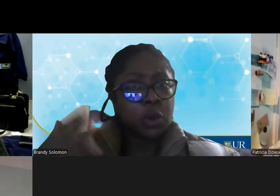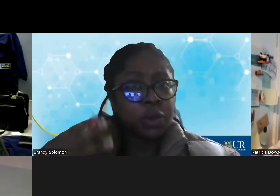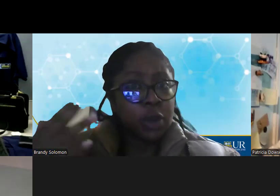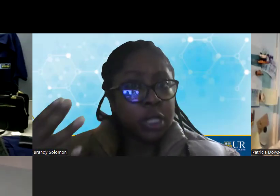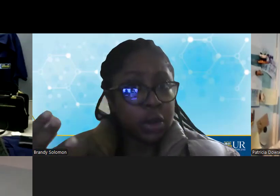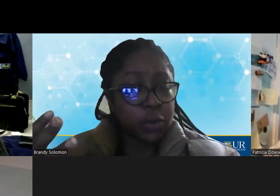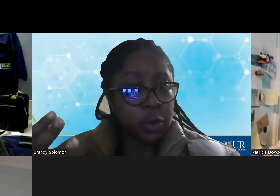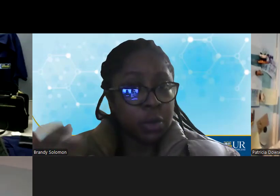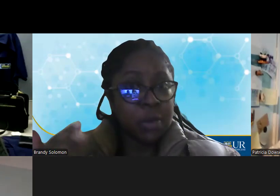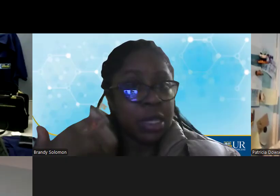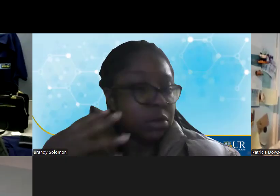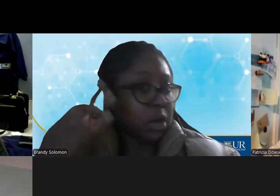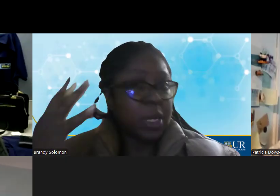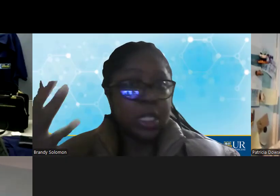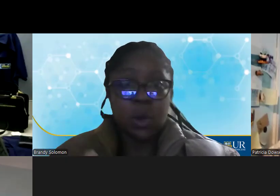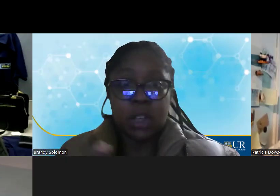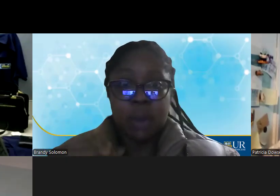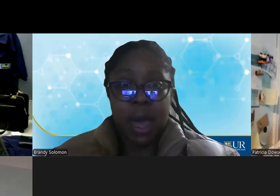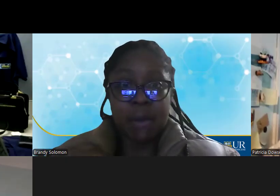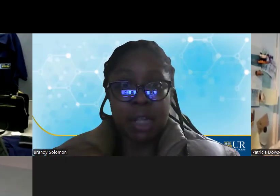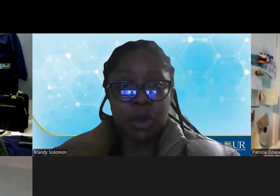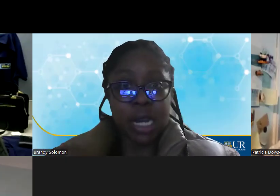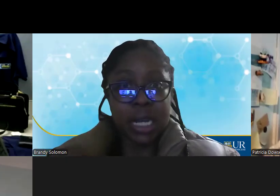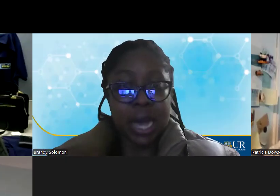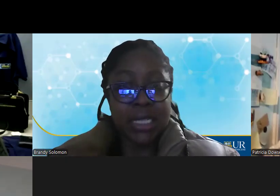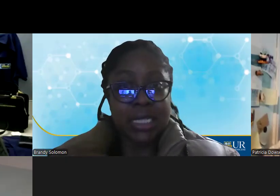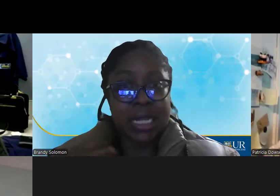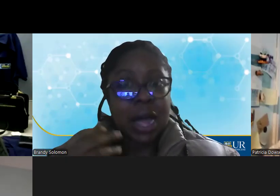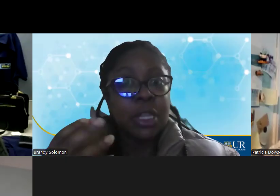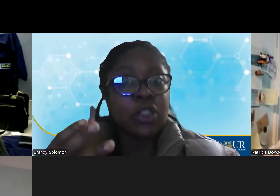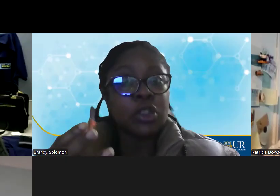open to a reverse interview? Maybe coming into one of my